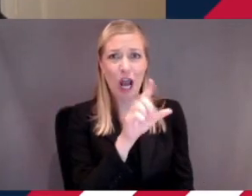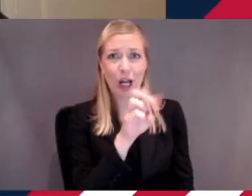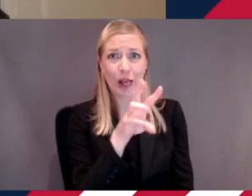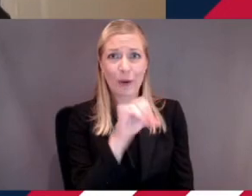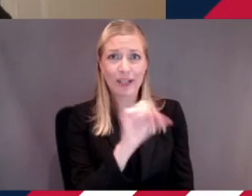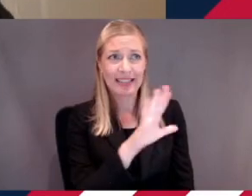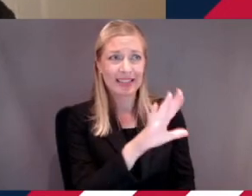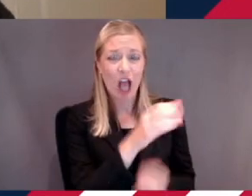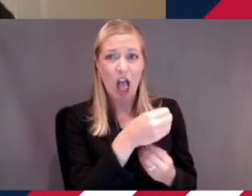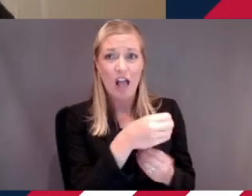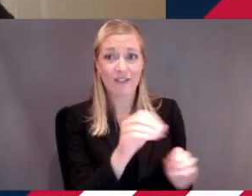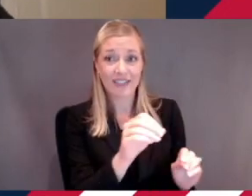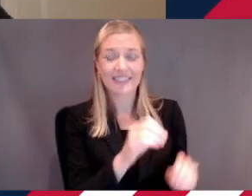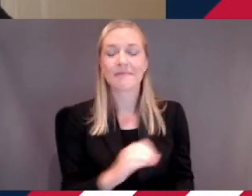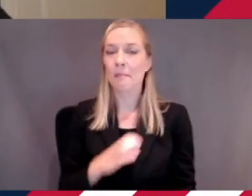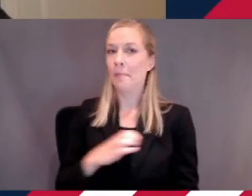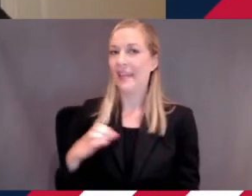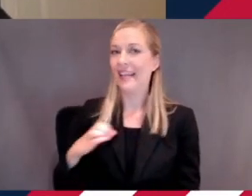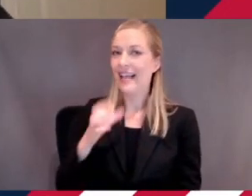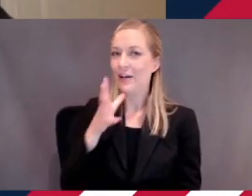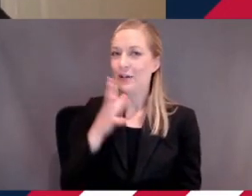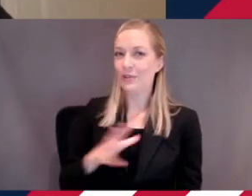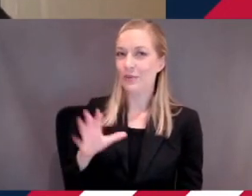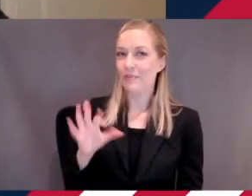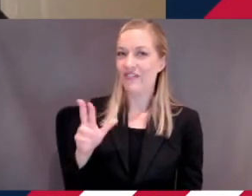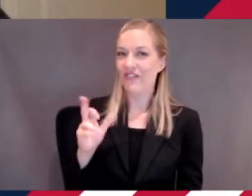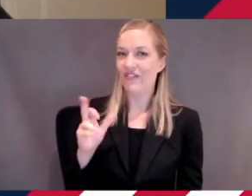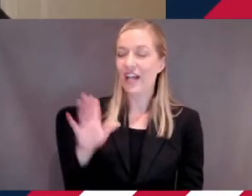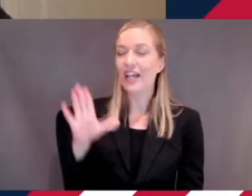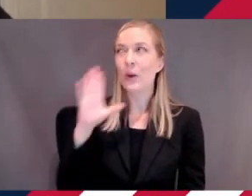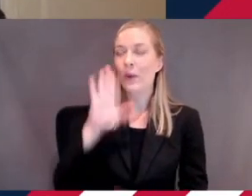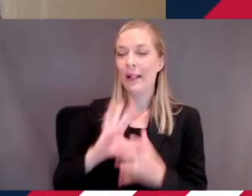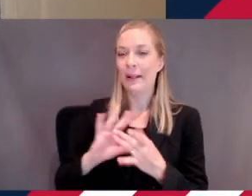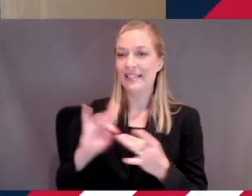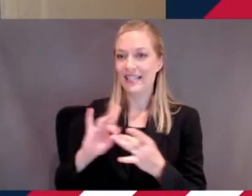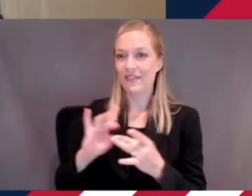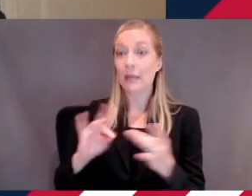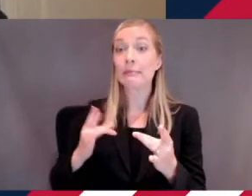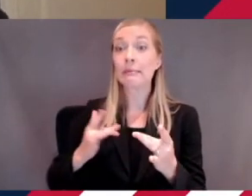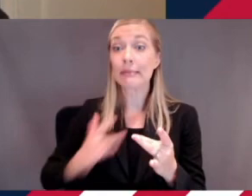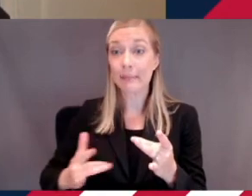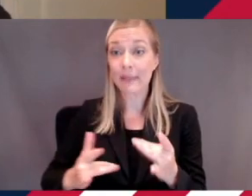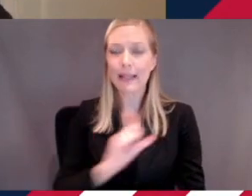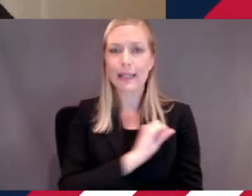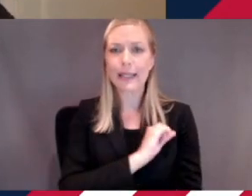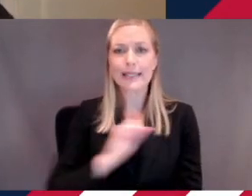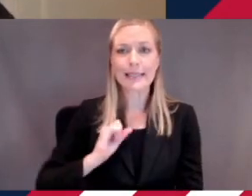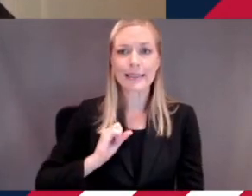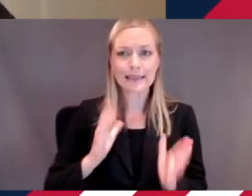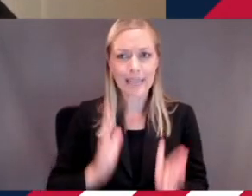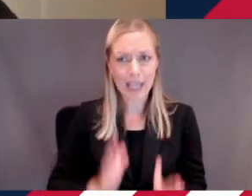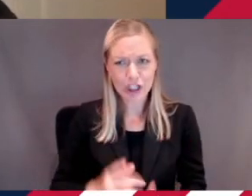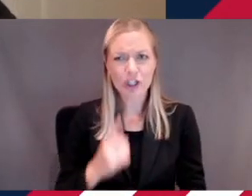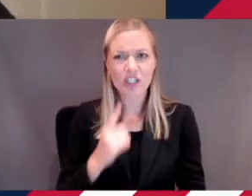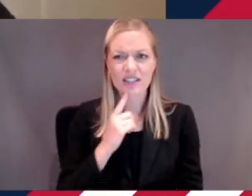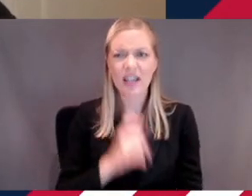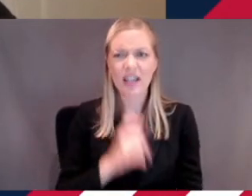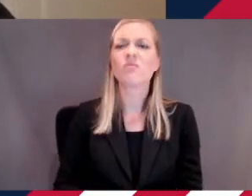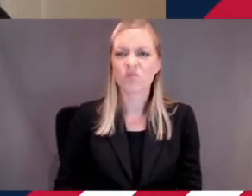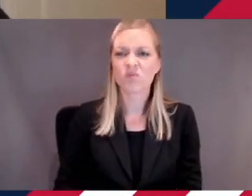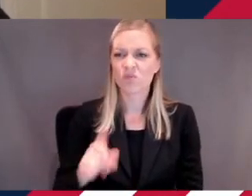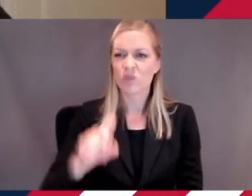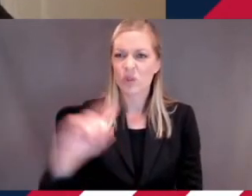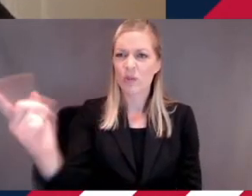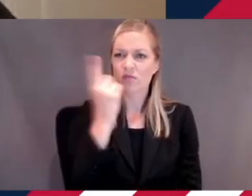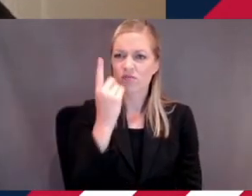will testify, most senators made House members walk to them. But Senator Kennedy understood